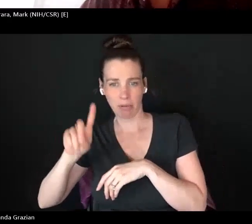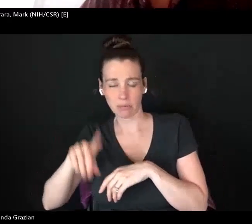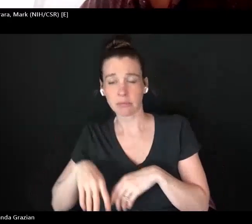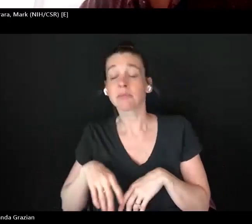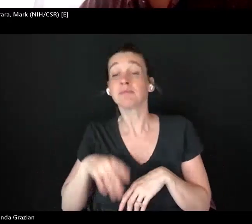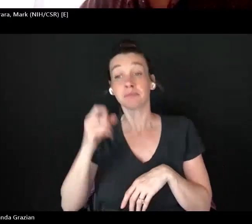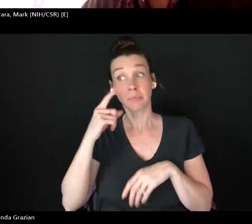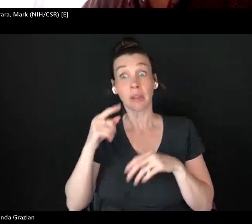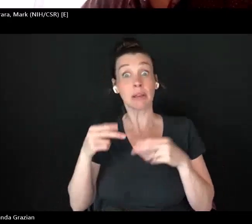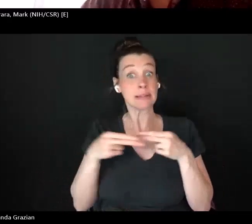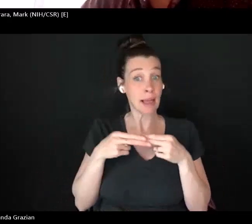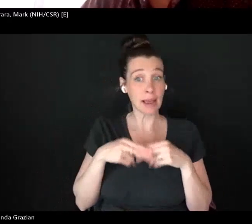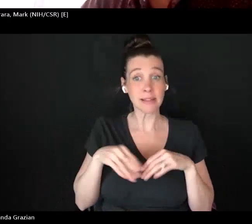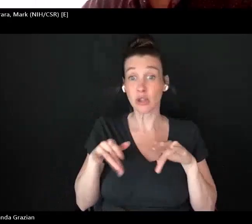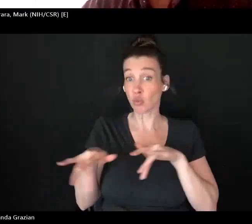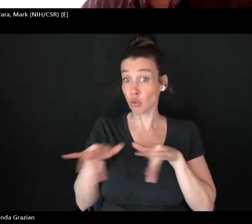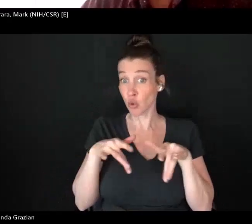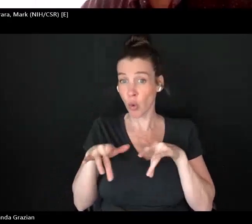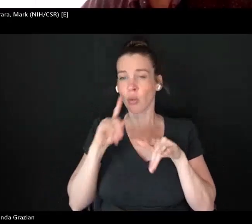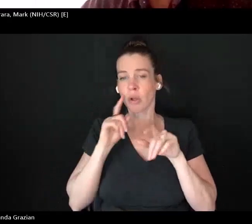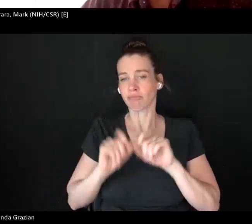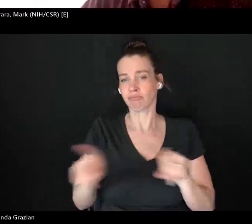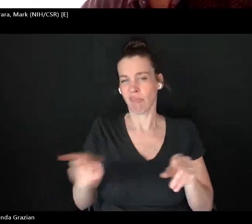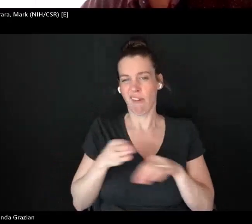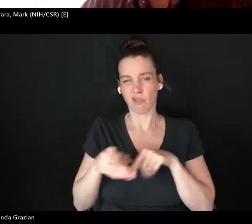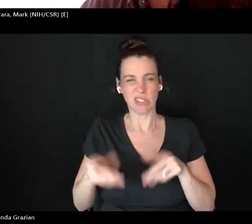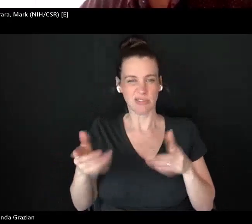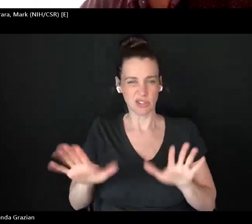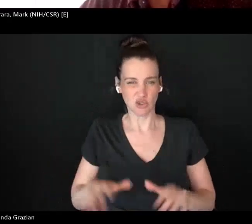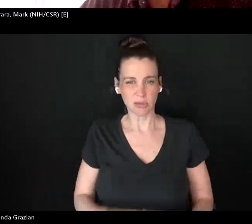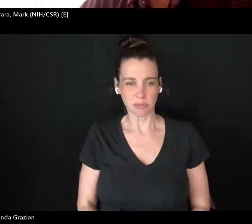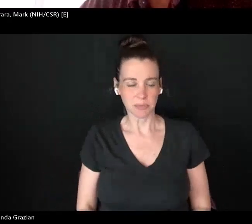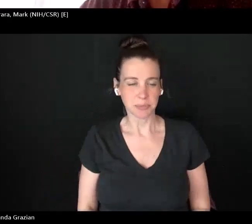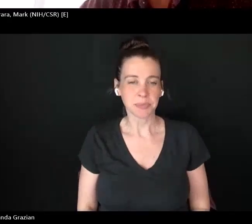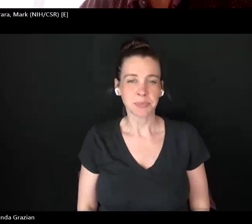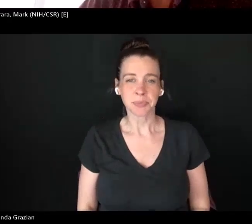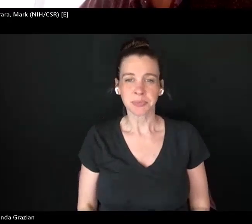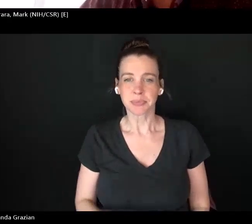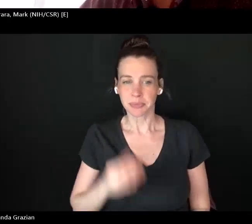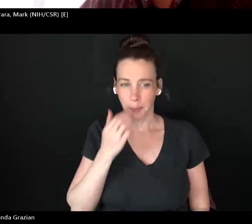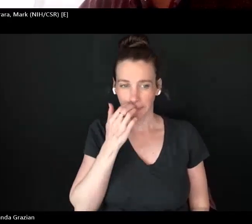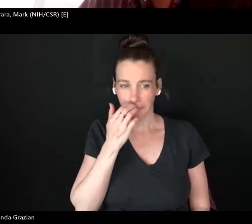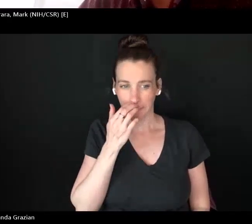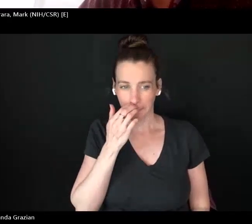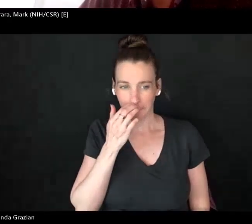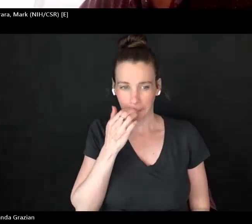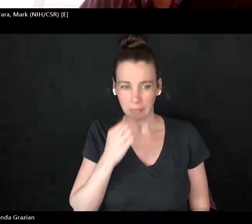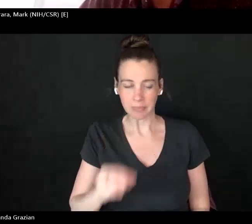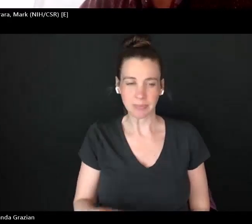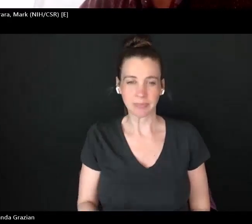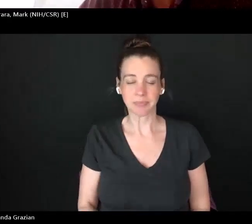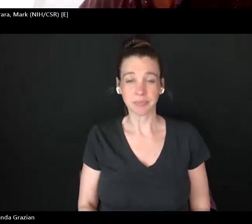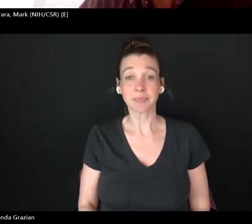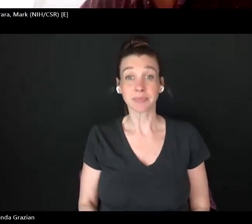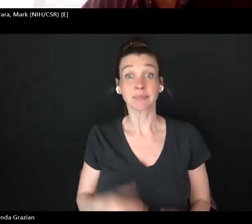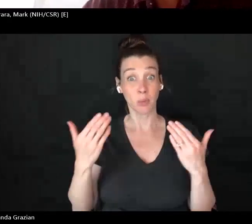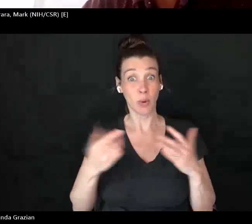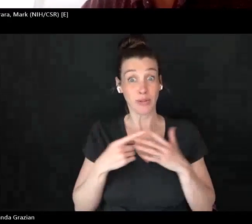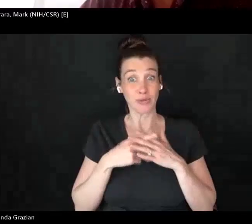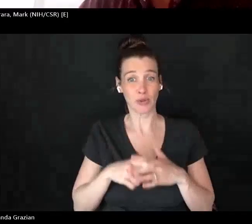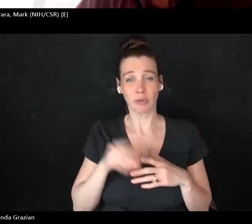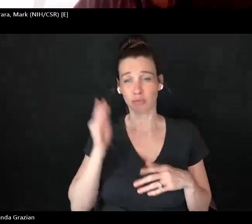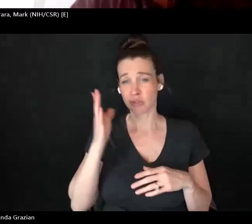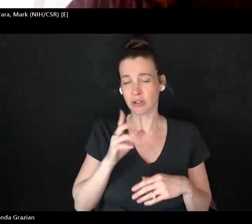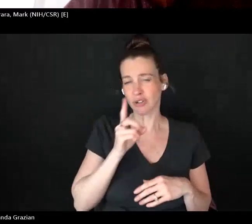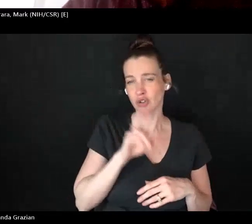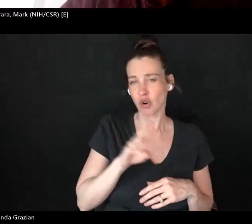presentation will be made available after the webinar. Okay, so let's get started. The presenters will be Dr.